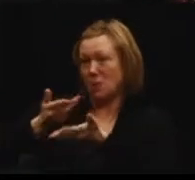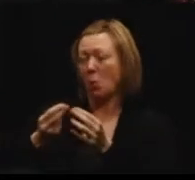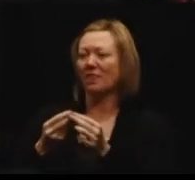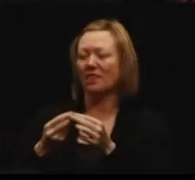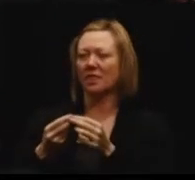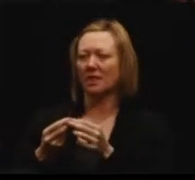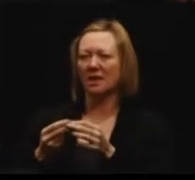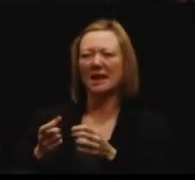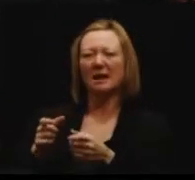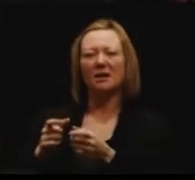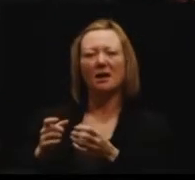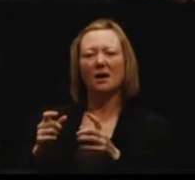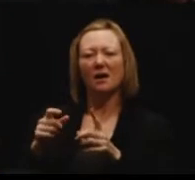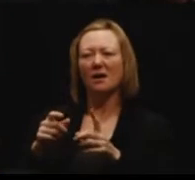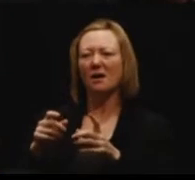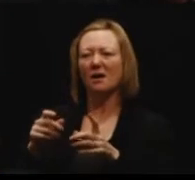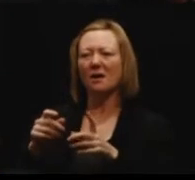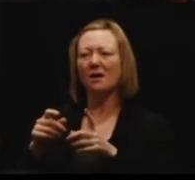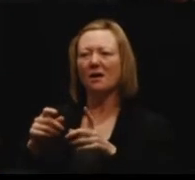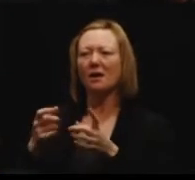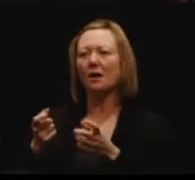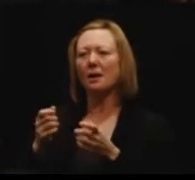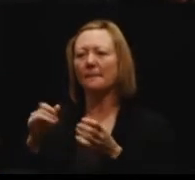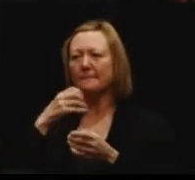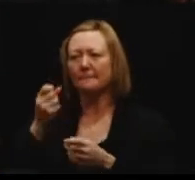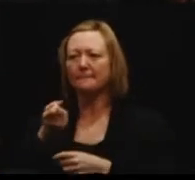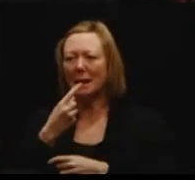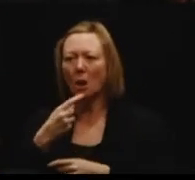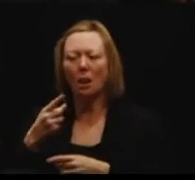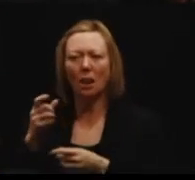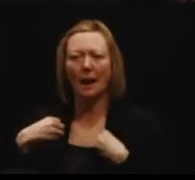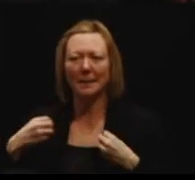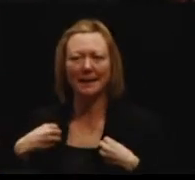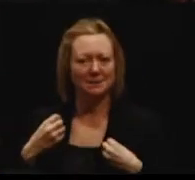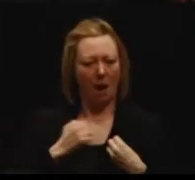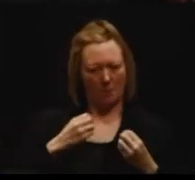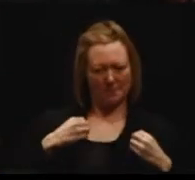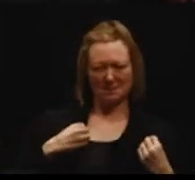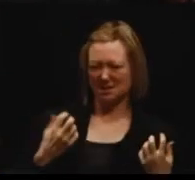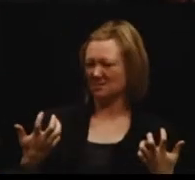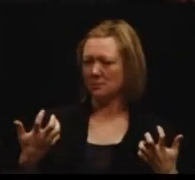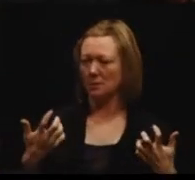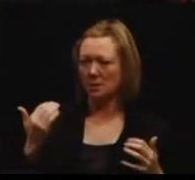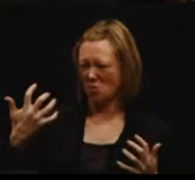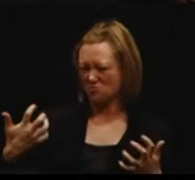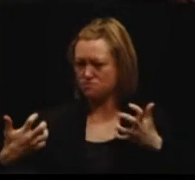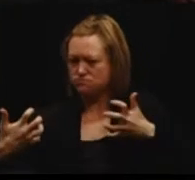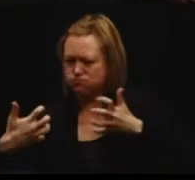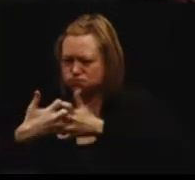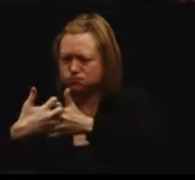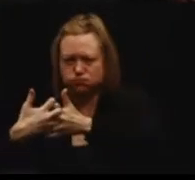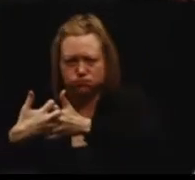right into the customer. And that goes to the extent of actually when we're doing cell culture, looking